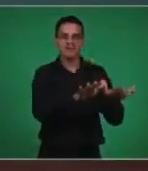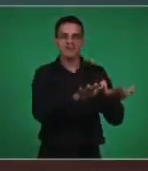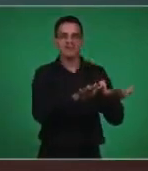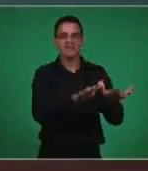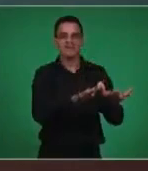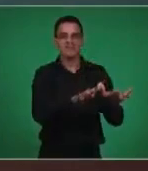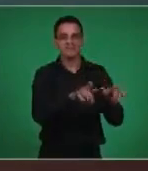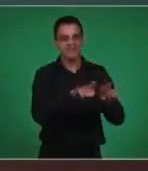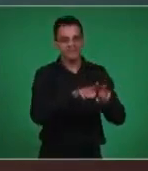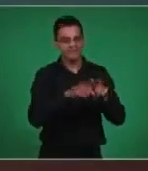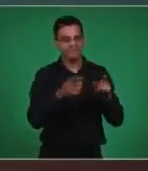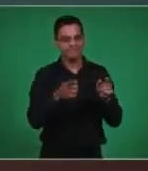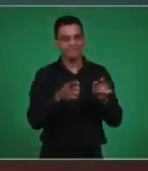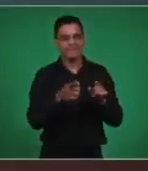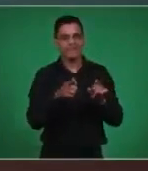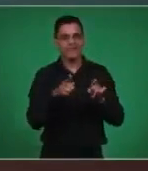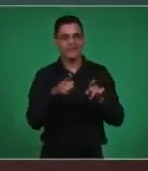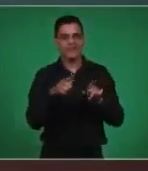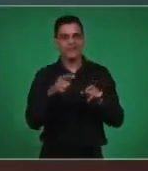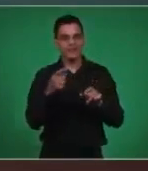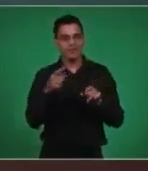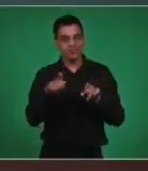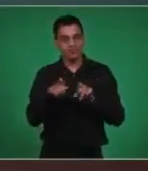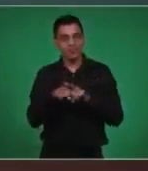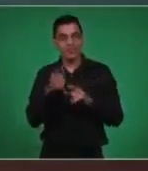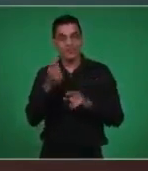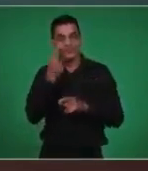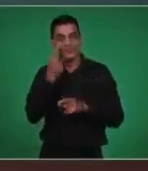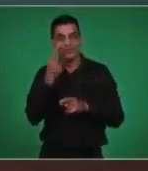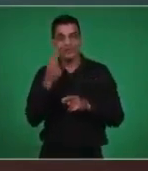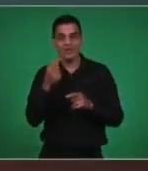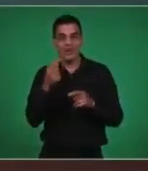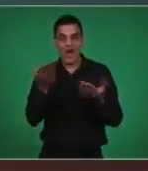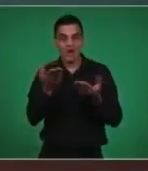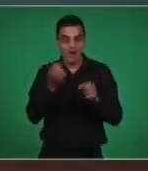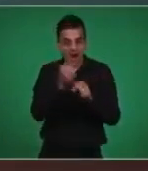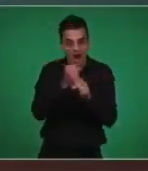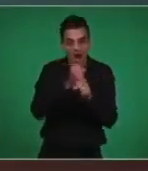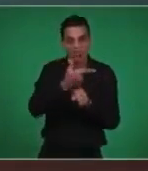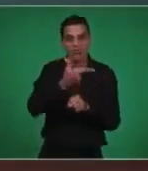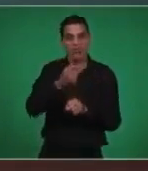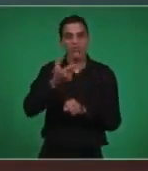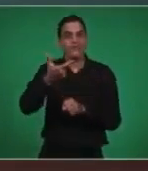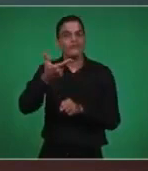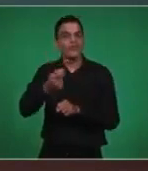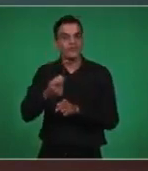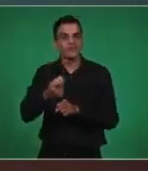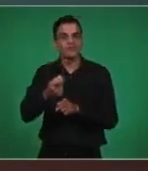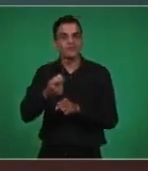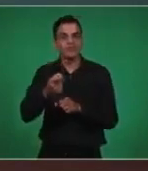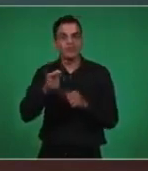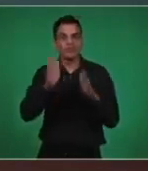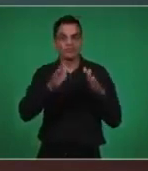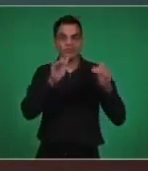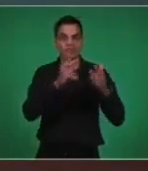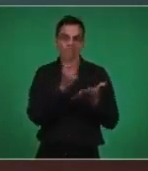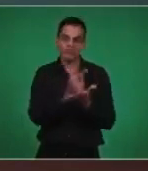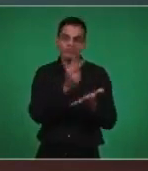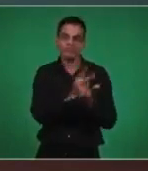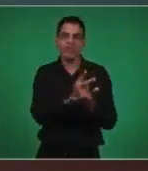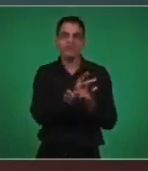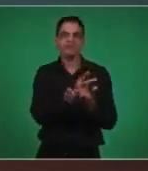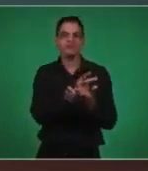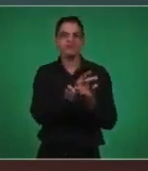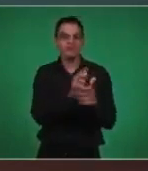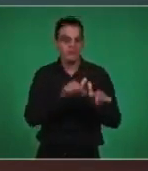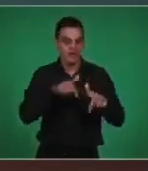well. And I was able to see that throughout this year was a year in which the angels were working in the homes